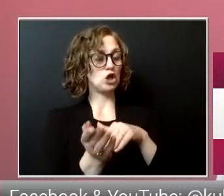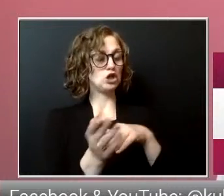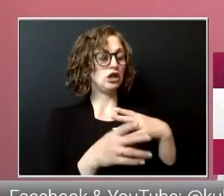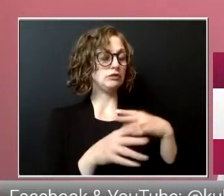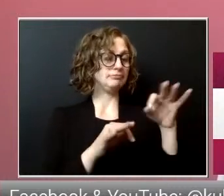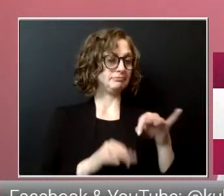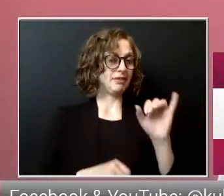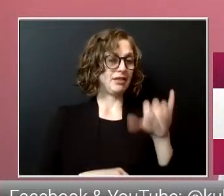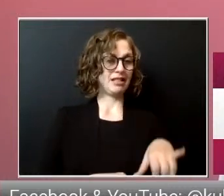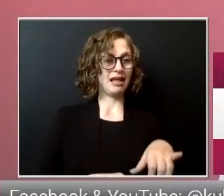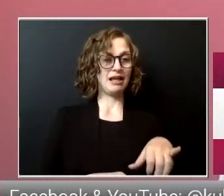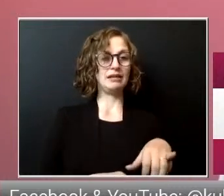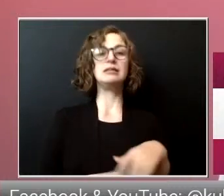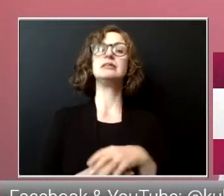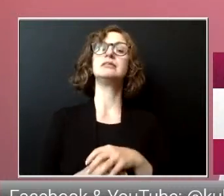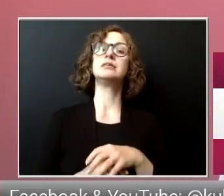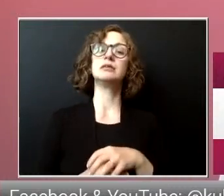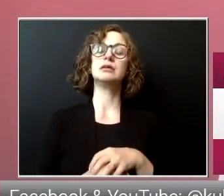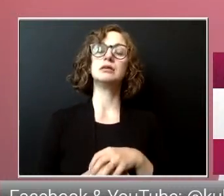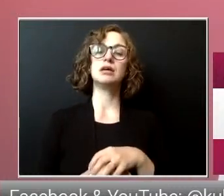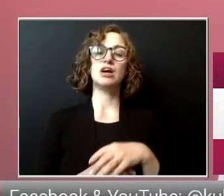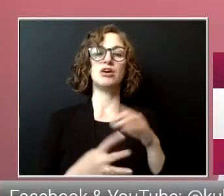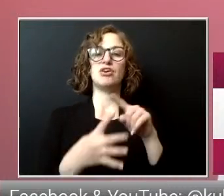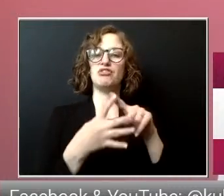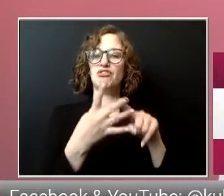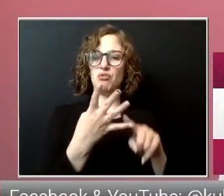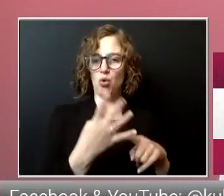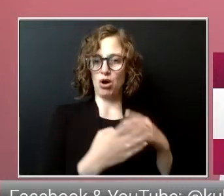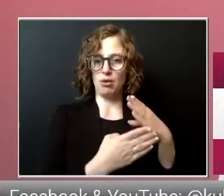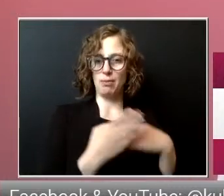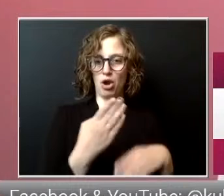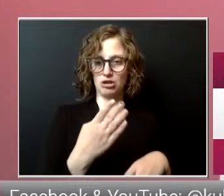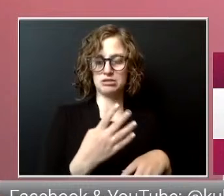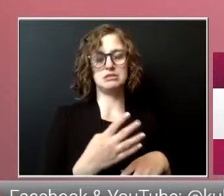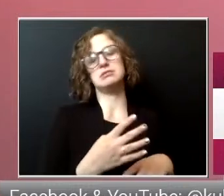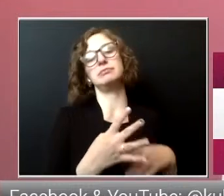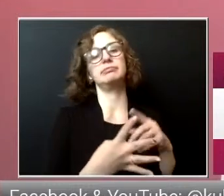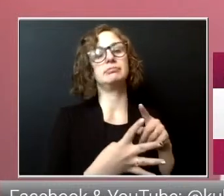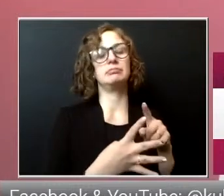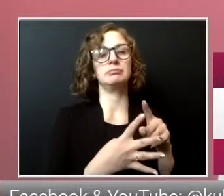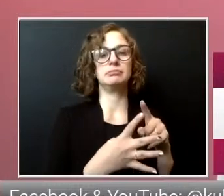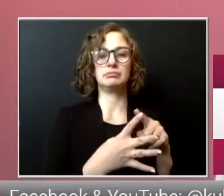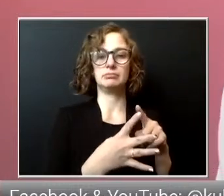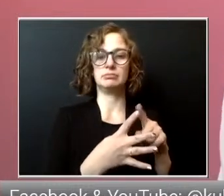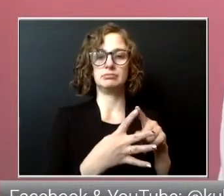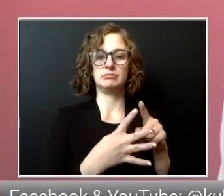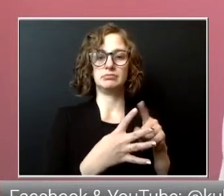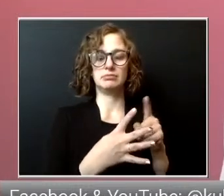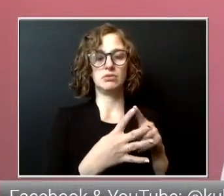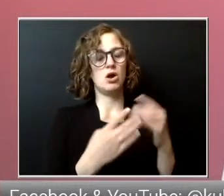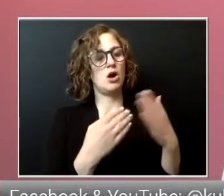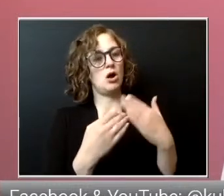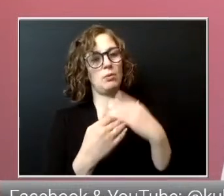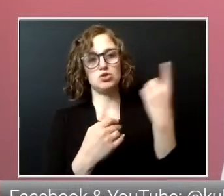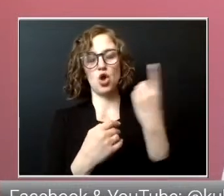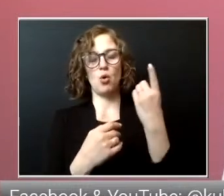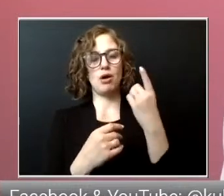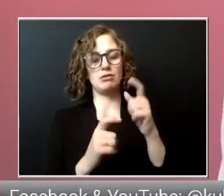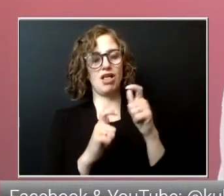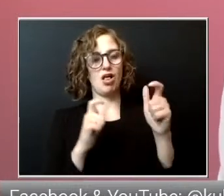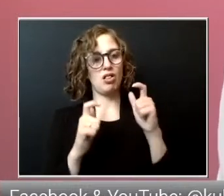major components to it. There is always, or almost always, a large hole between the 2 pumping